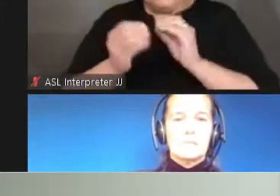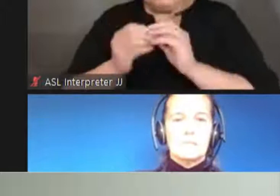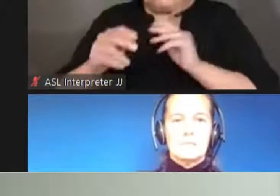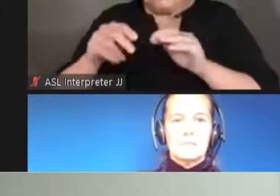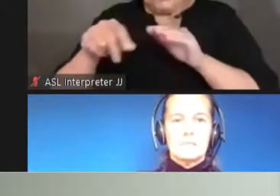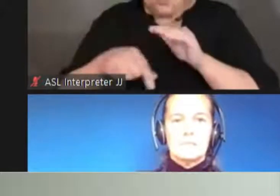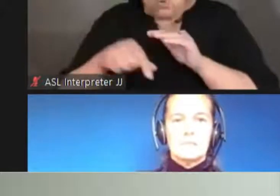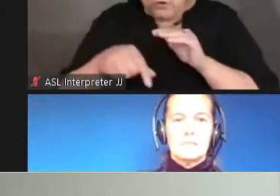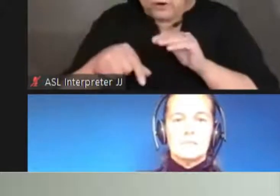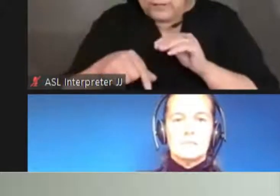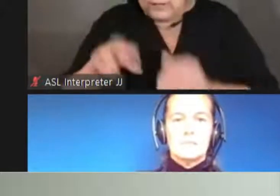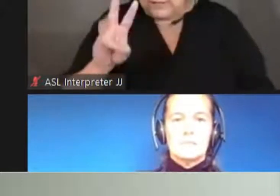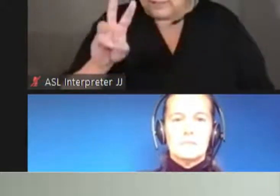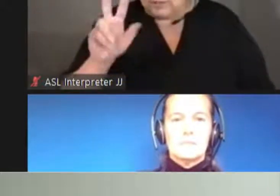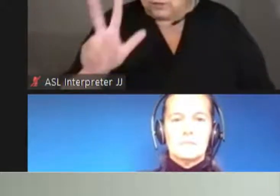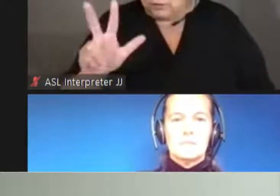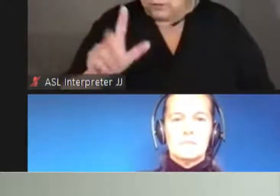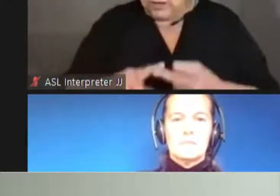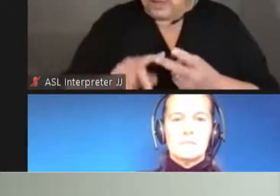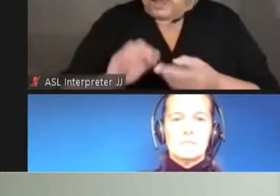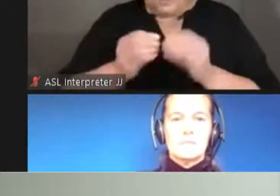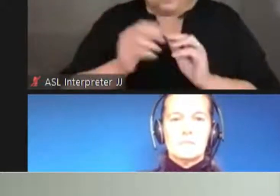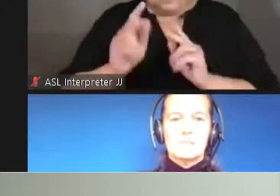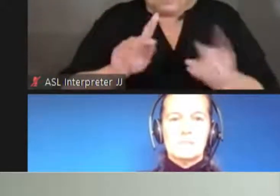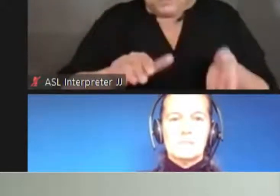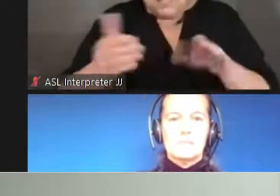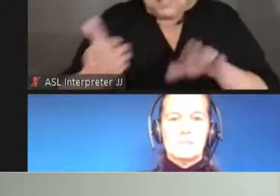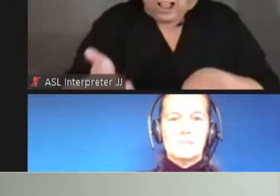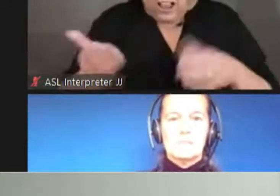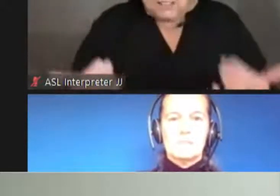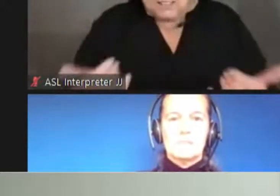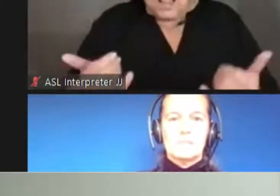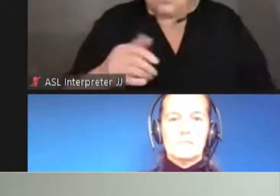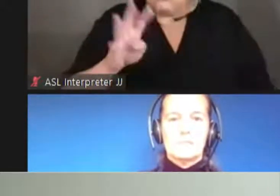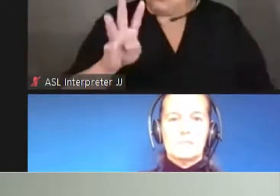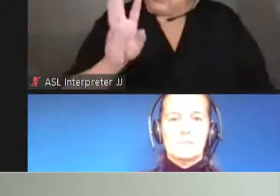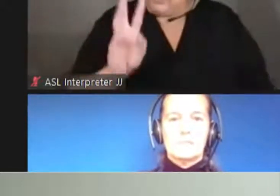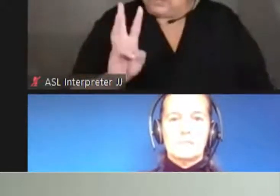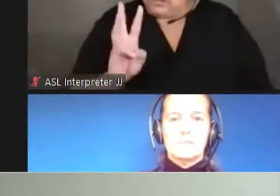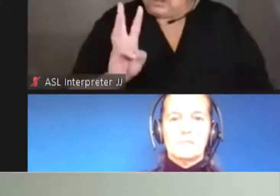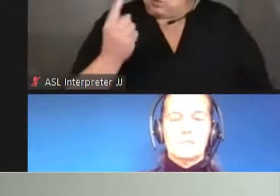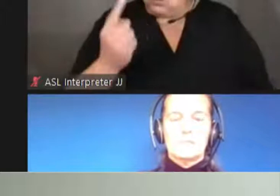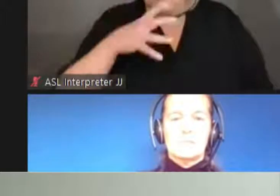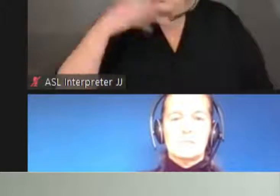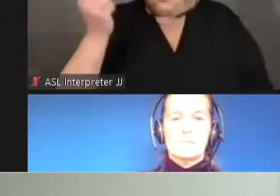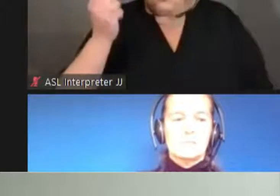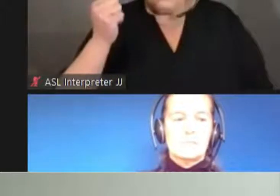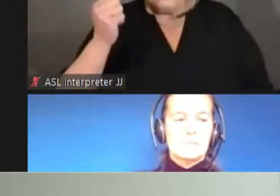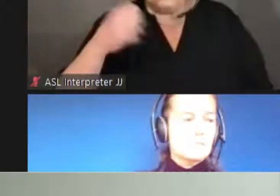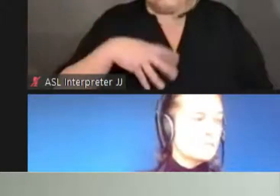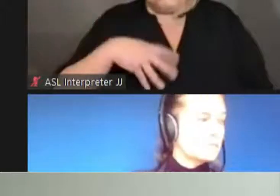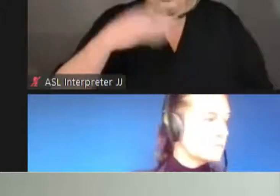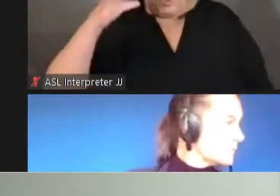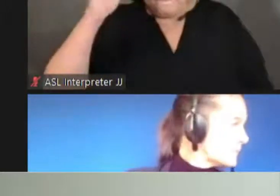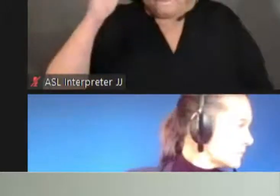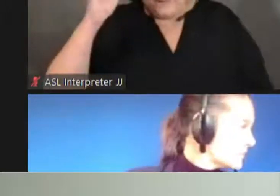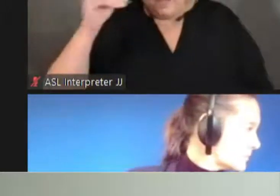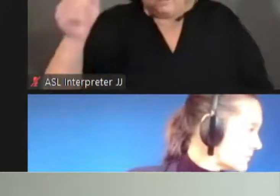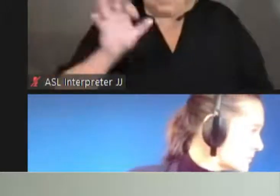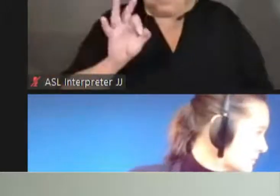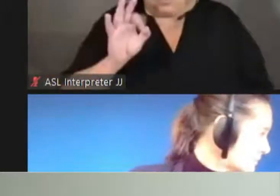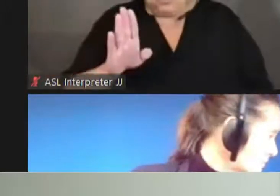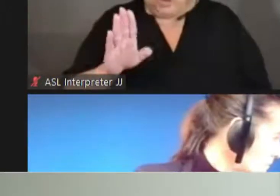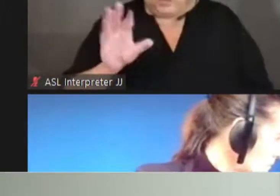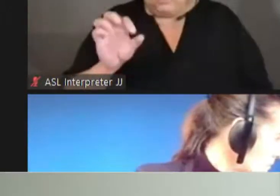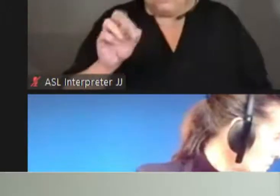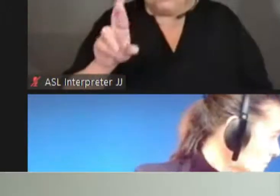46. There was a 89-year-old elderly Caucasian male from Fort Bragg who recently passed away. And in the